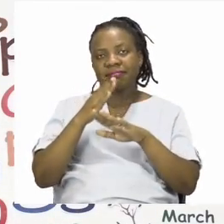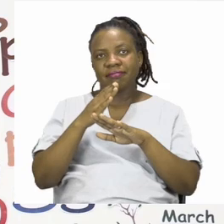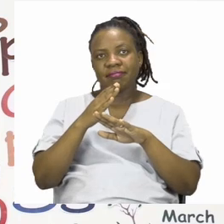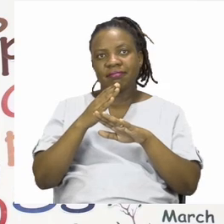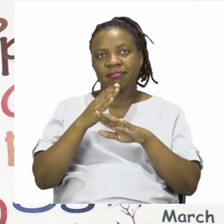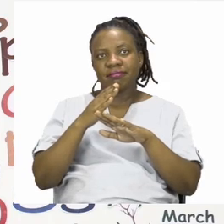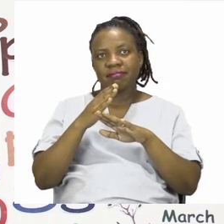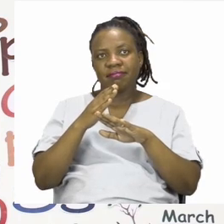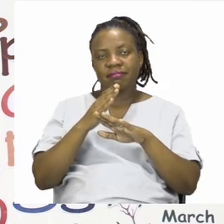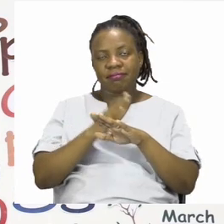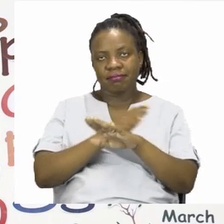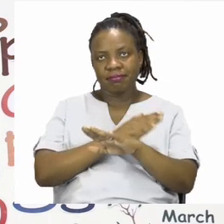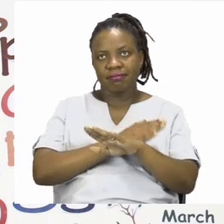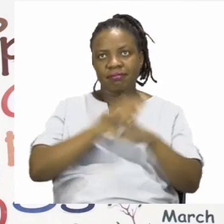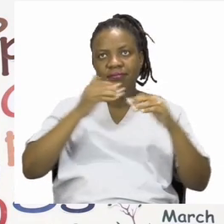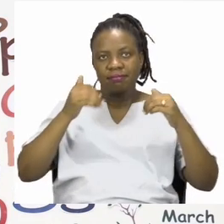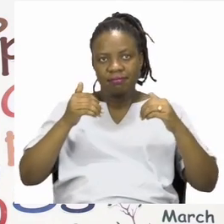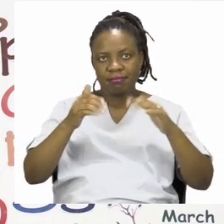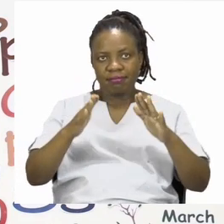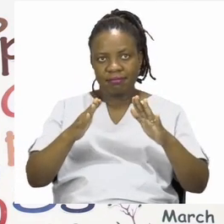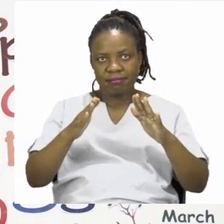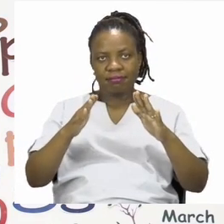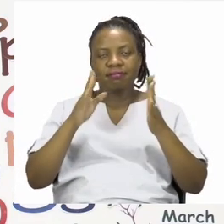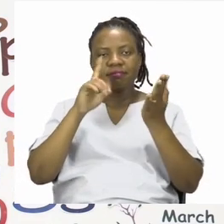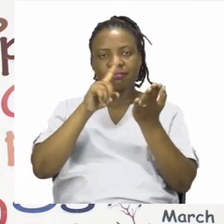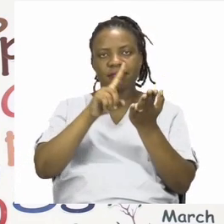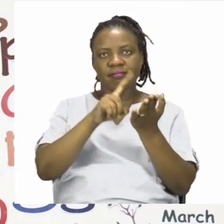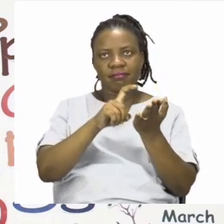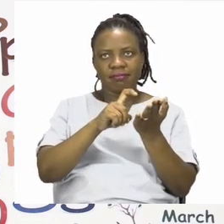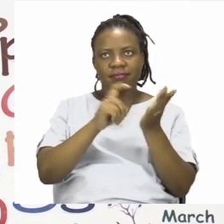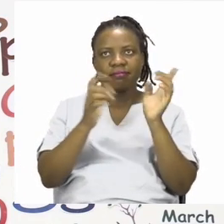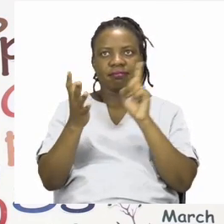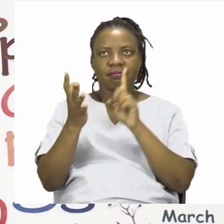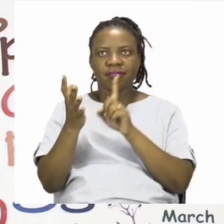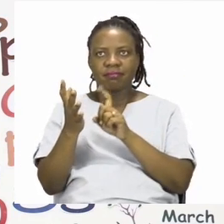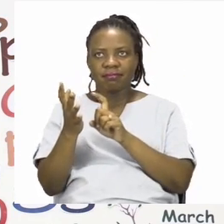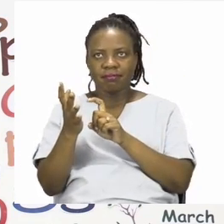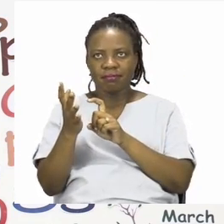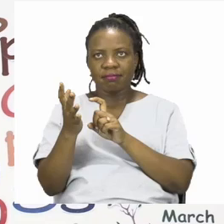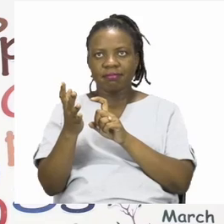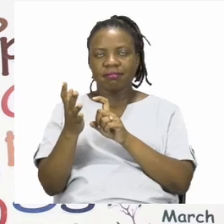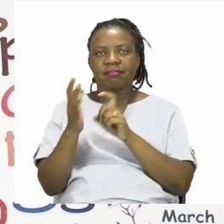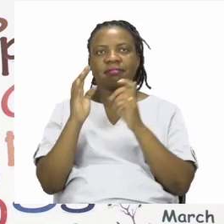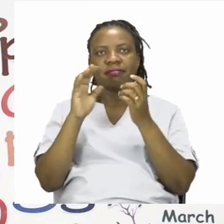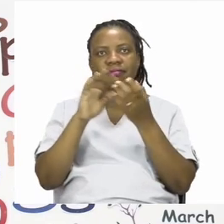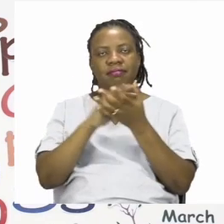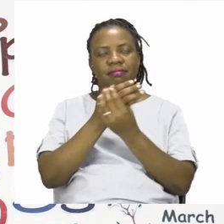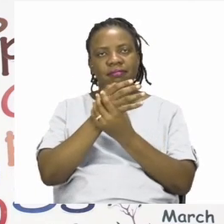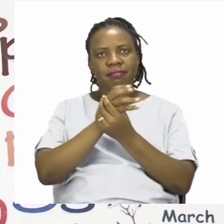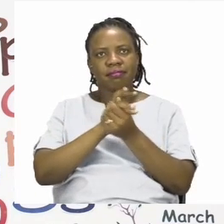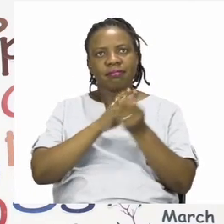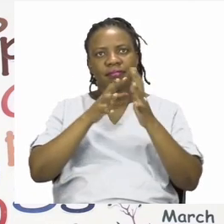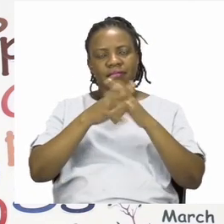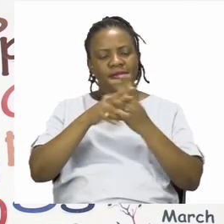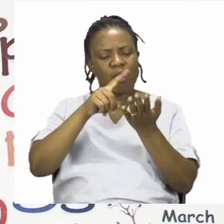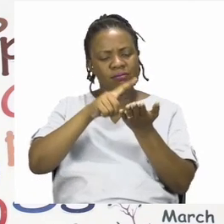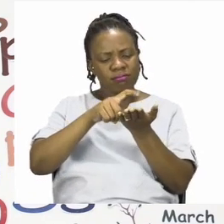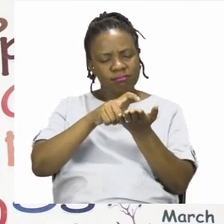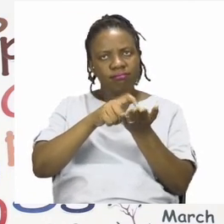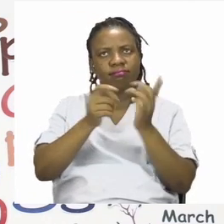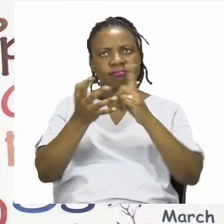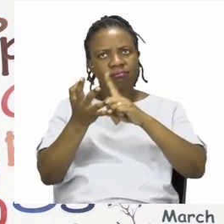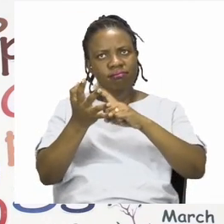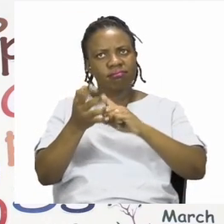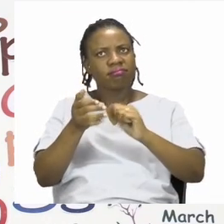our lesson, let's sanitize. Now remember everyone, you need to make sure that you put enough sanitizer on